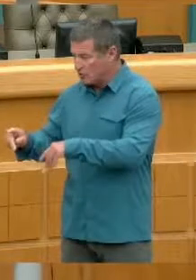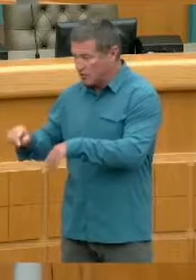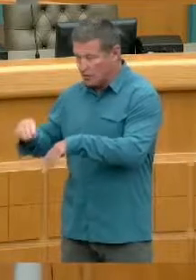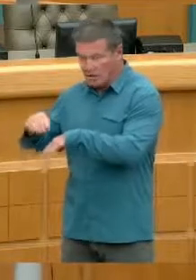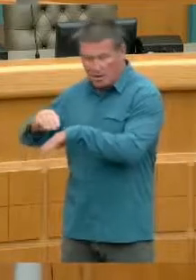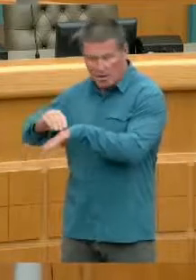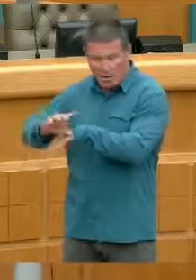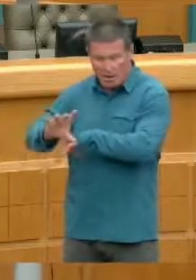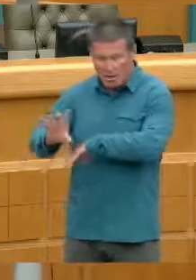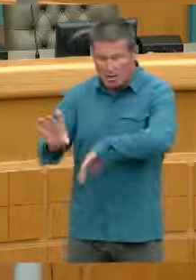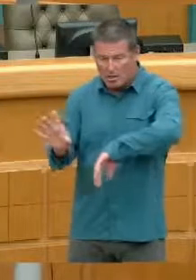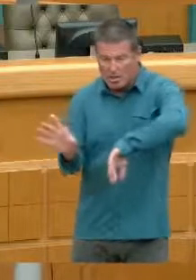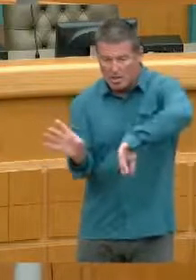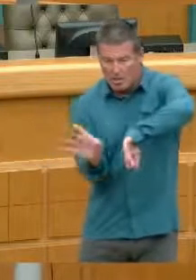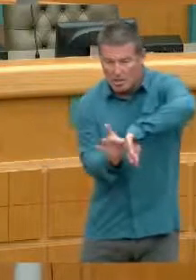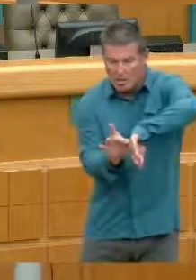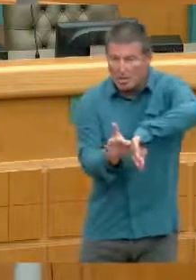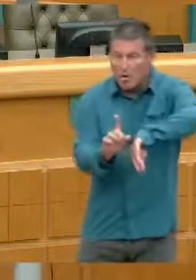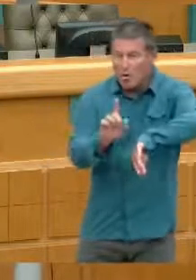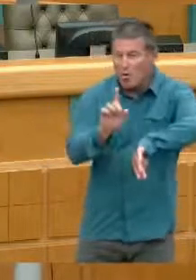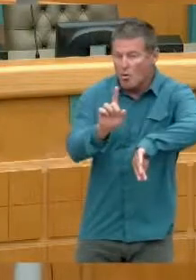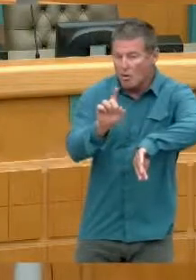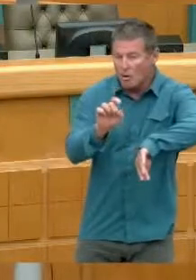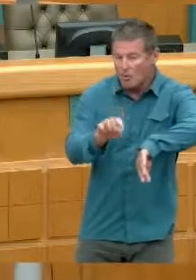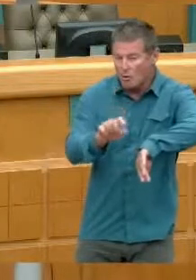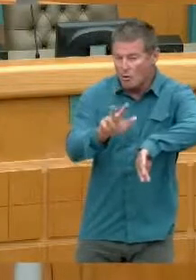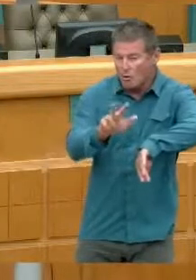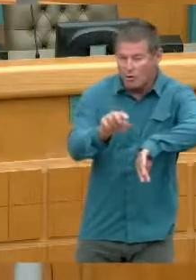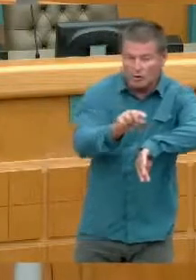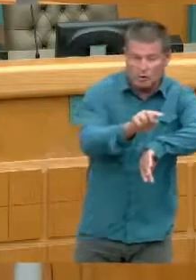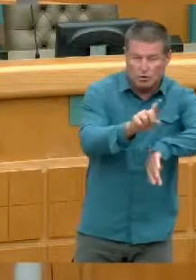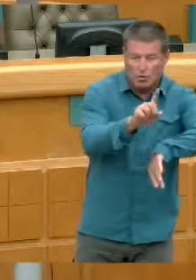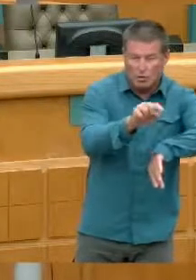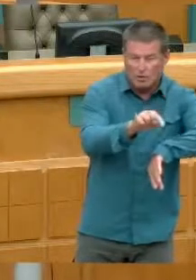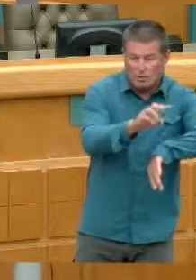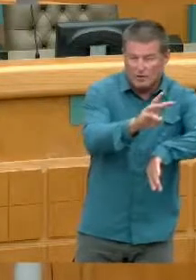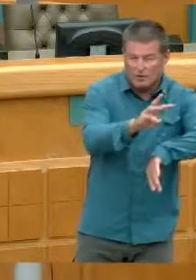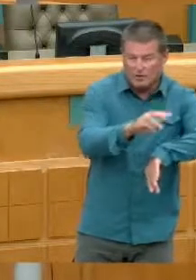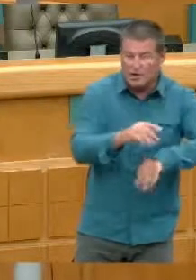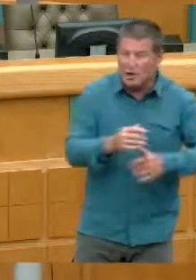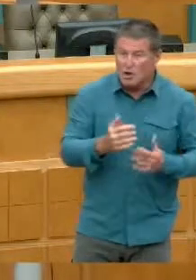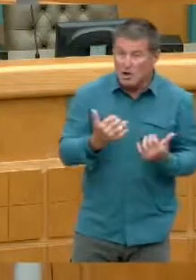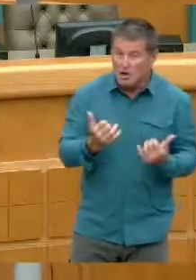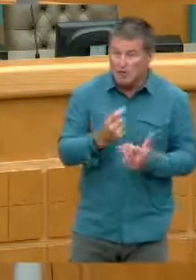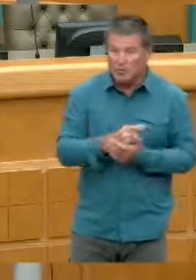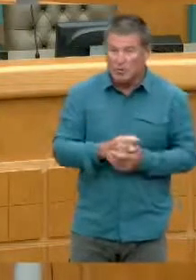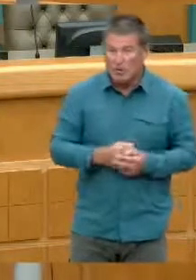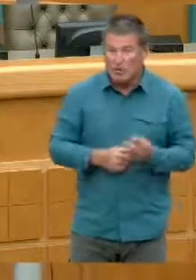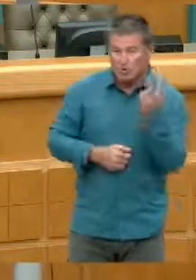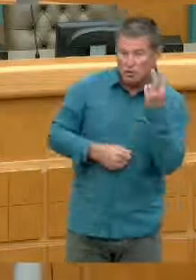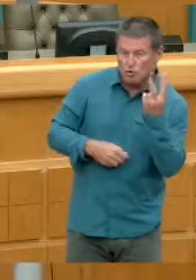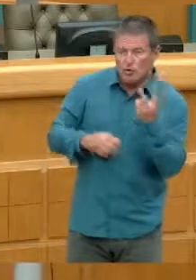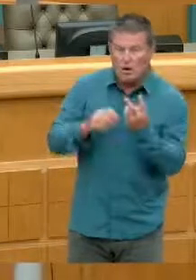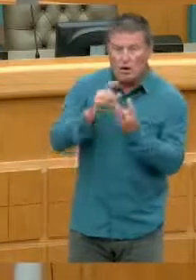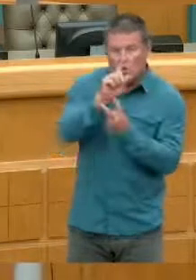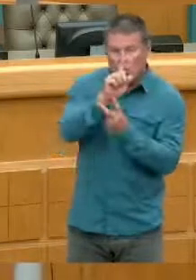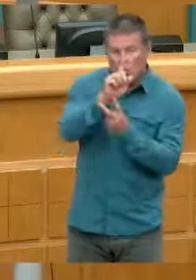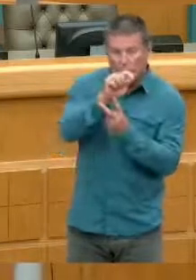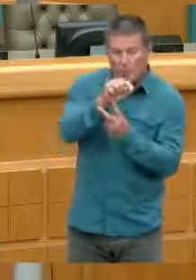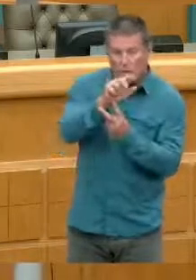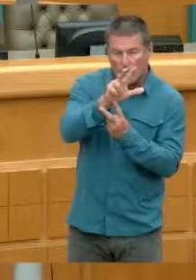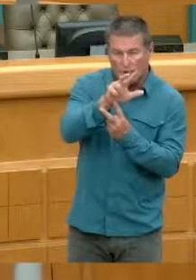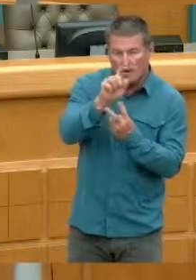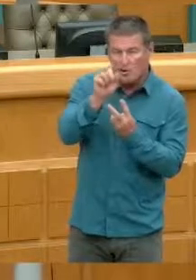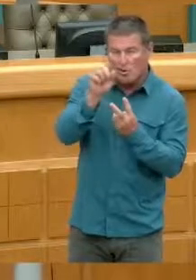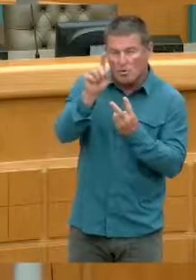in previous weeks, I've just given a single value, but this week we have 2 independent estimates of these values. The same one that we've been